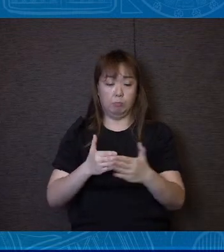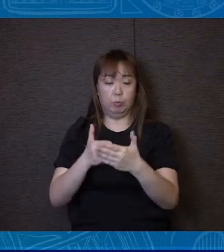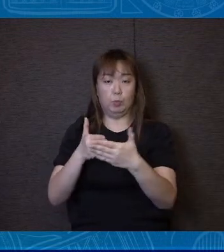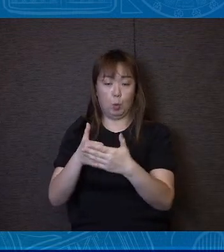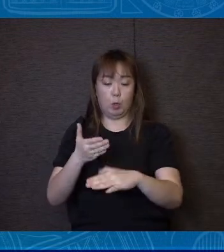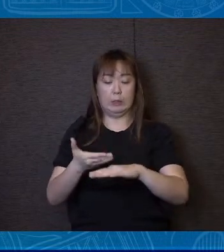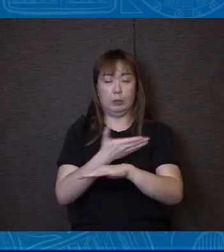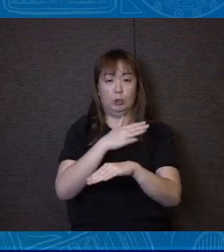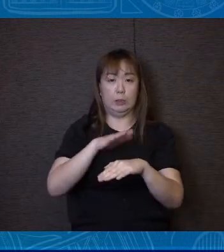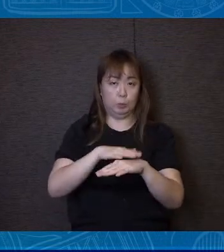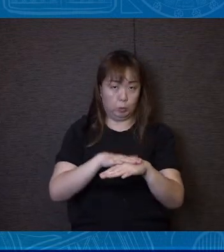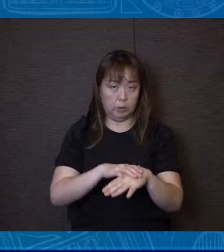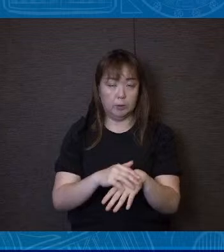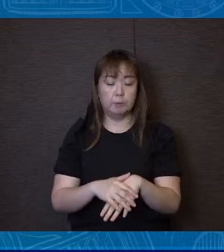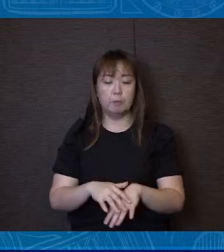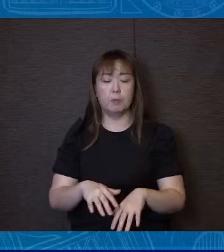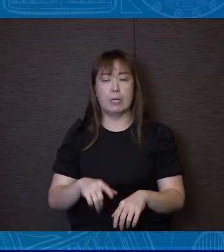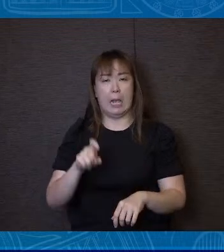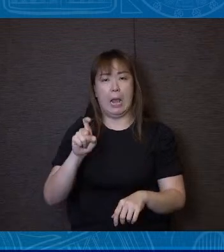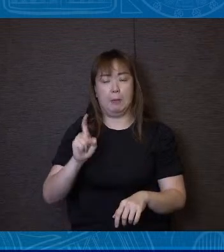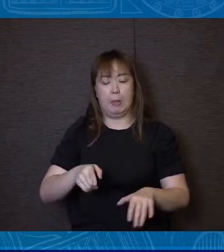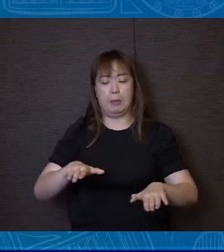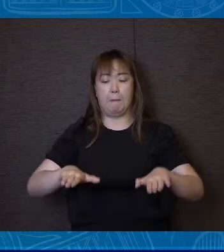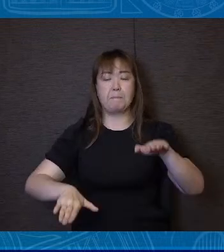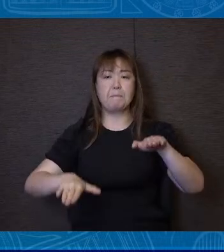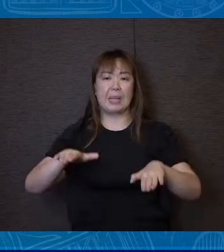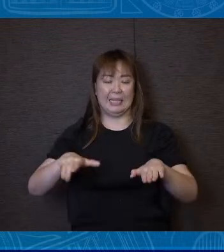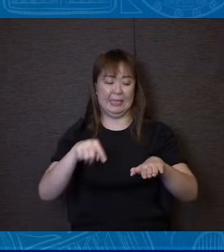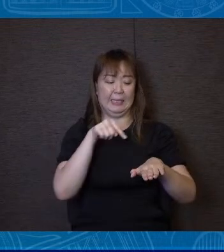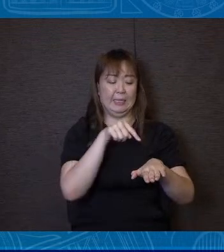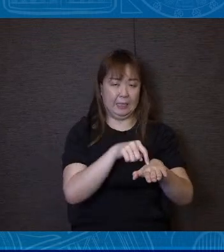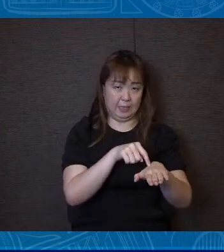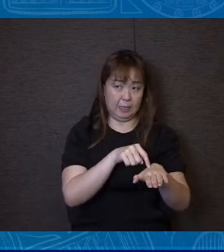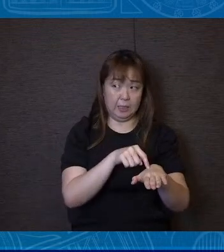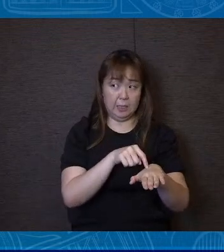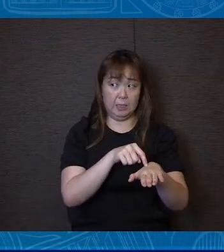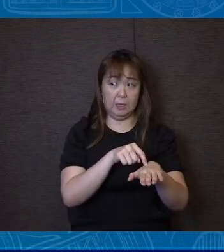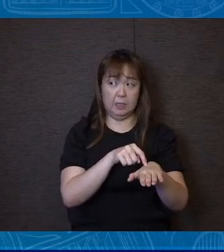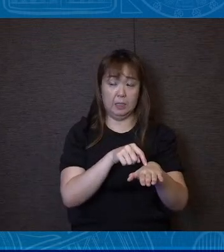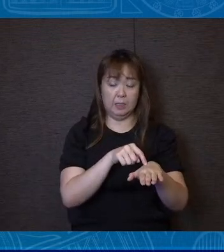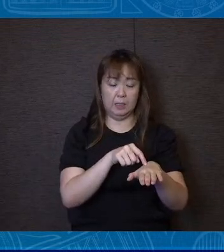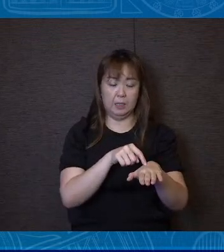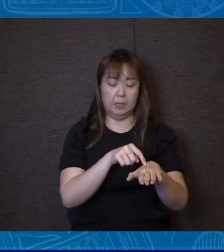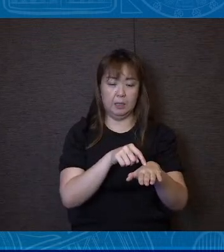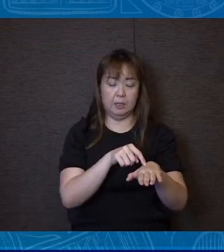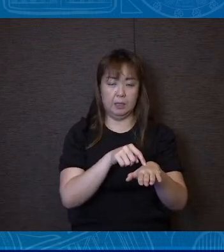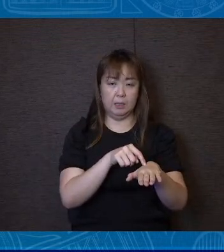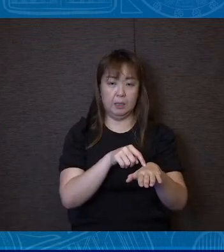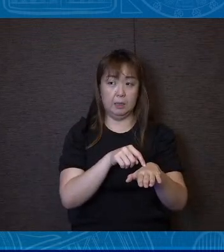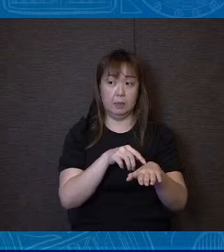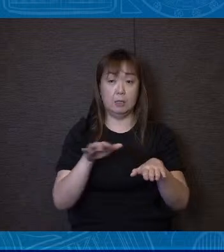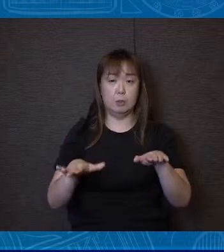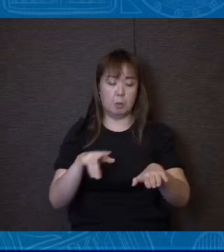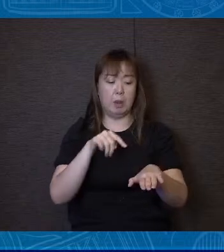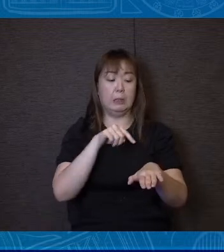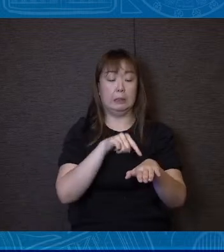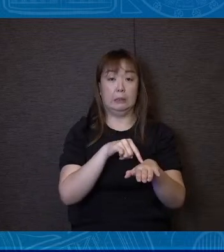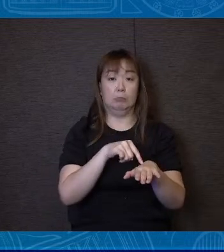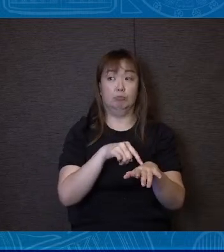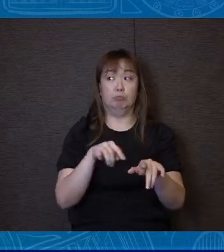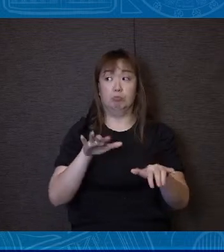a balanced regulation in place would be something that would be that we should work right